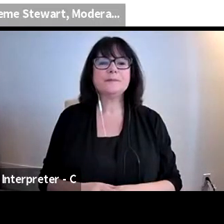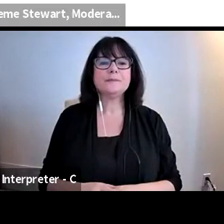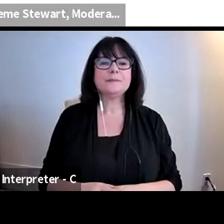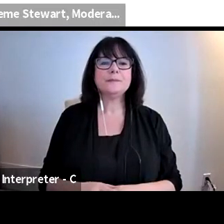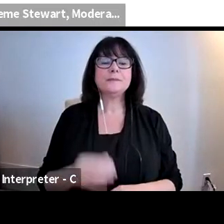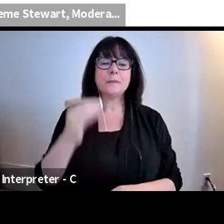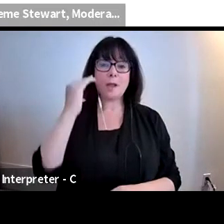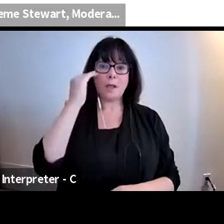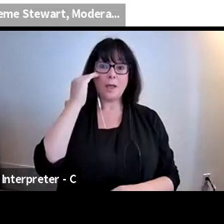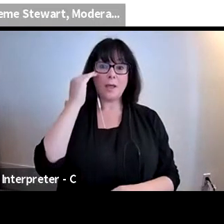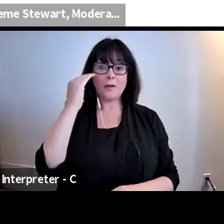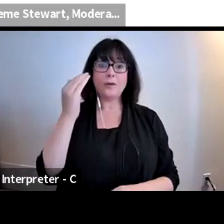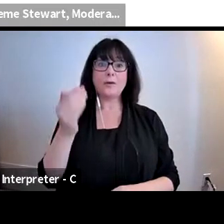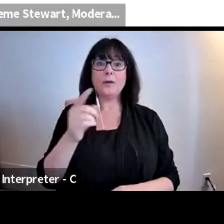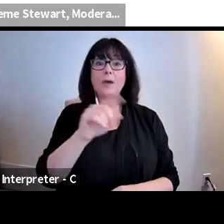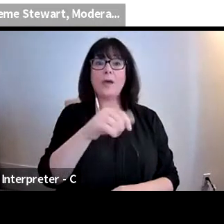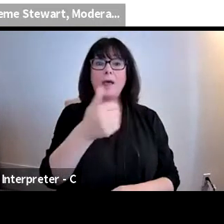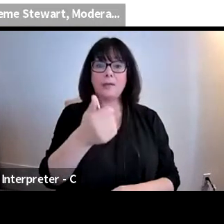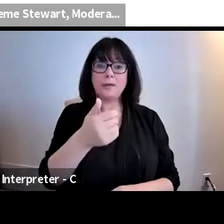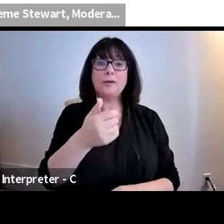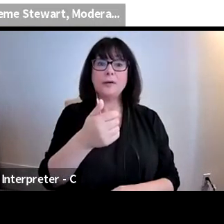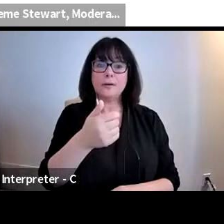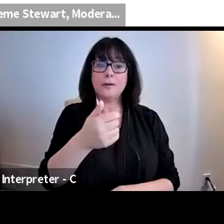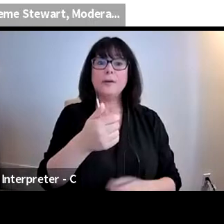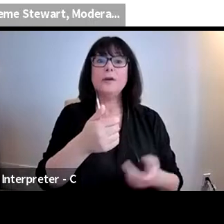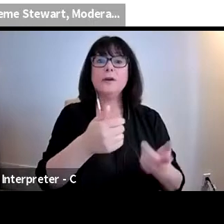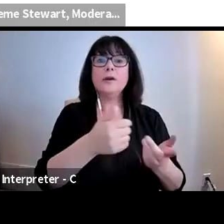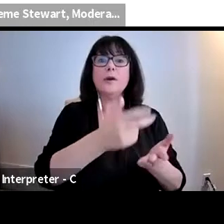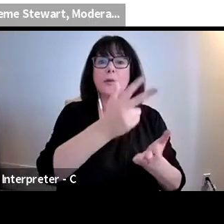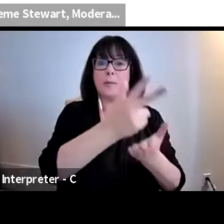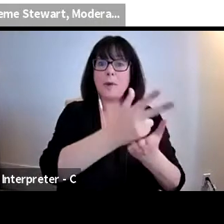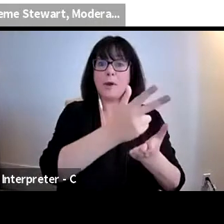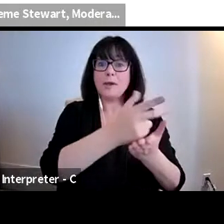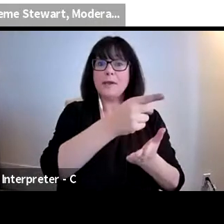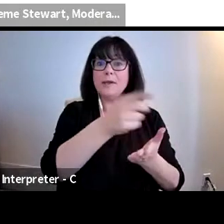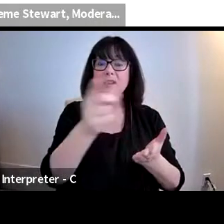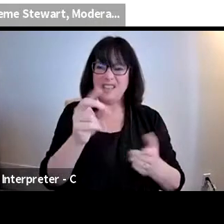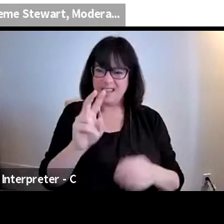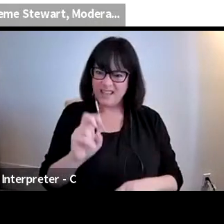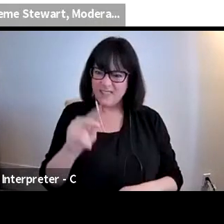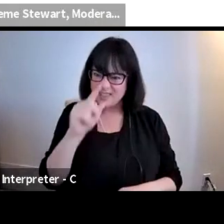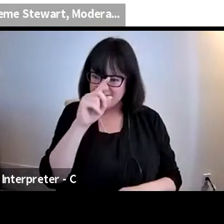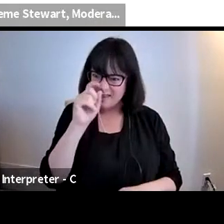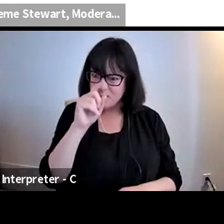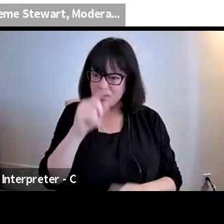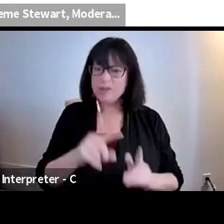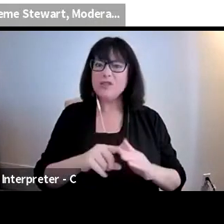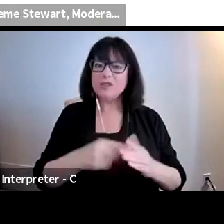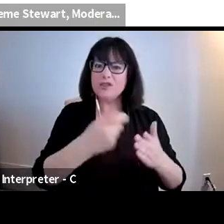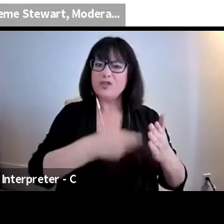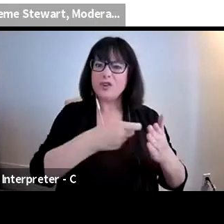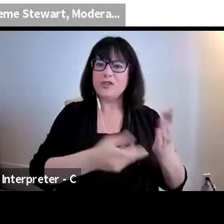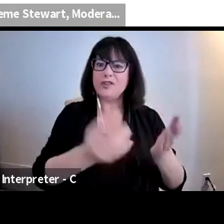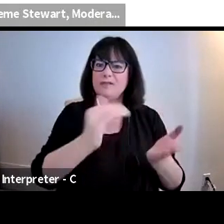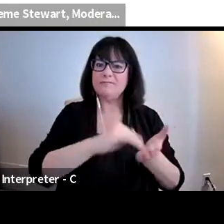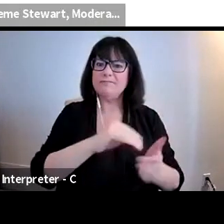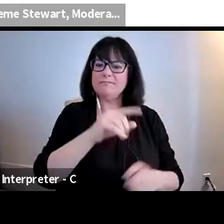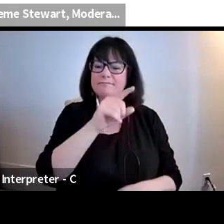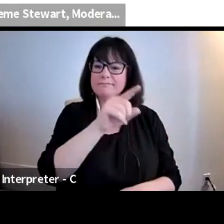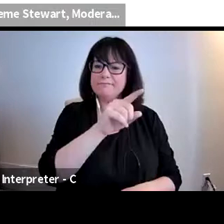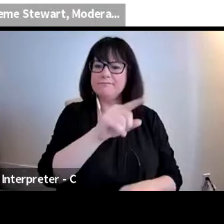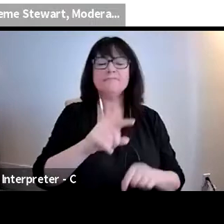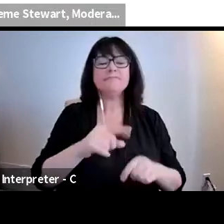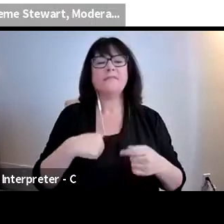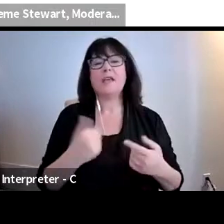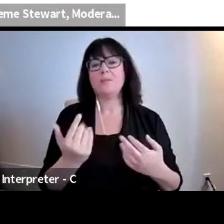that paid parking has been reinstated, even in the summer. But I'm expecting a